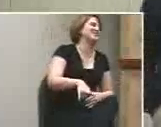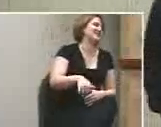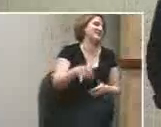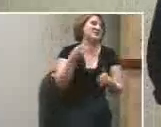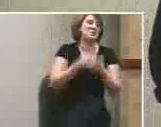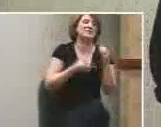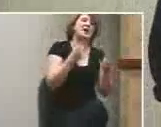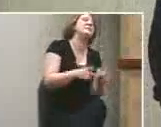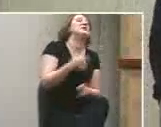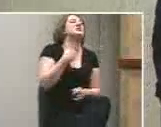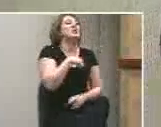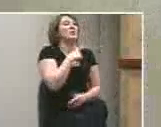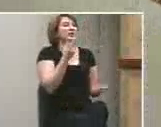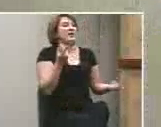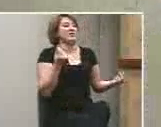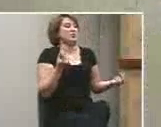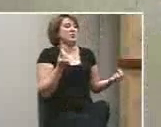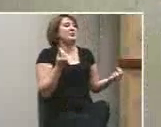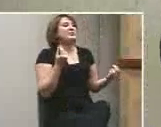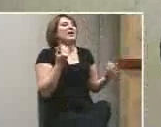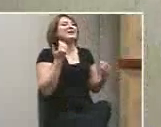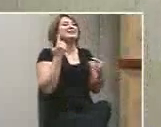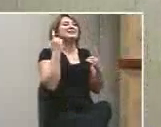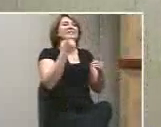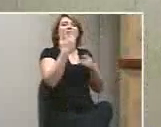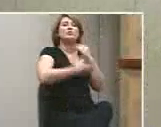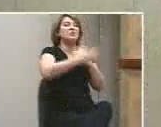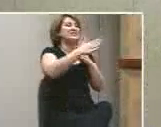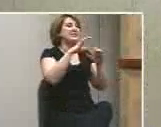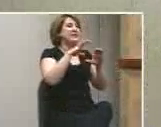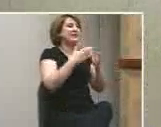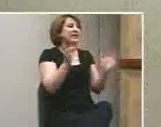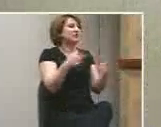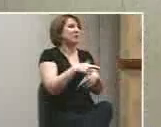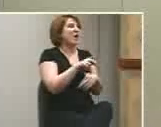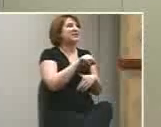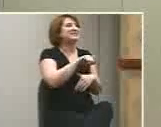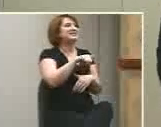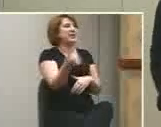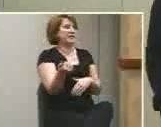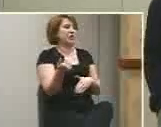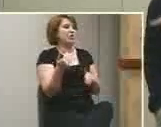what we have to do is we have to give the rest of the classroom a different reinforcer.